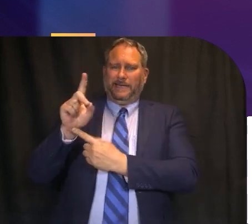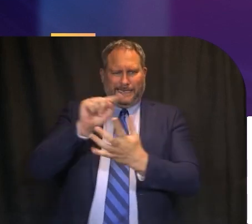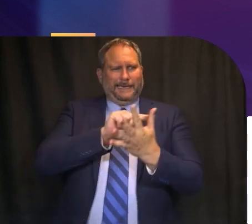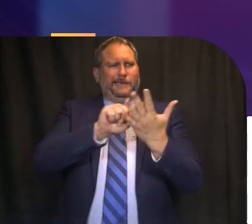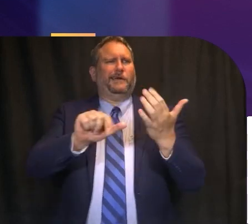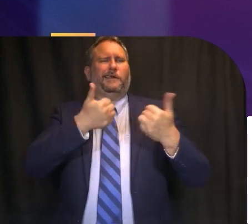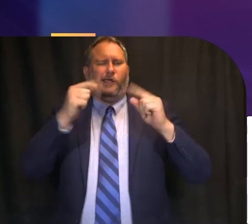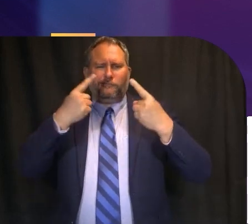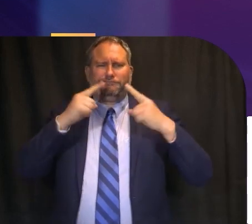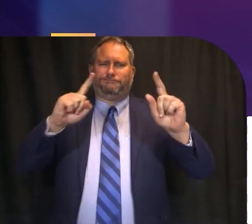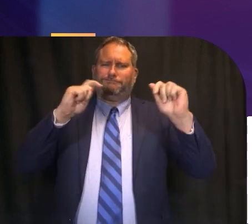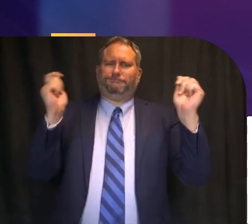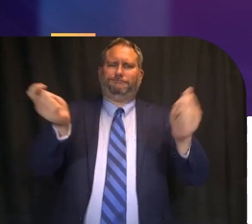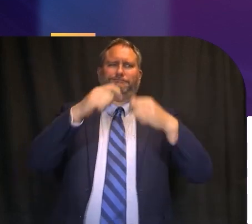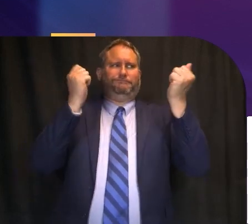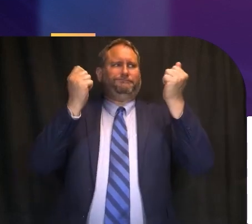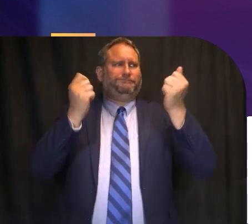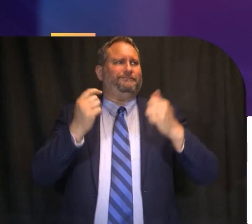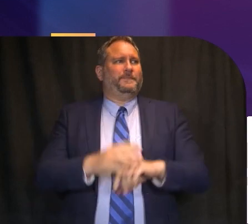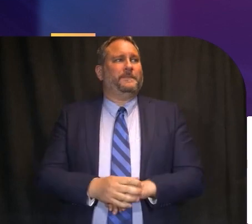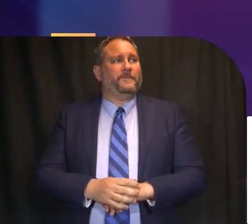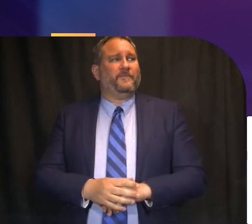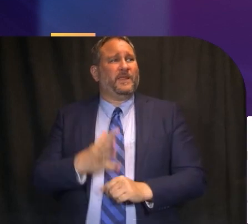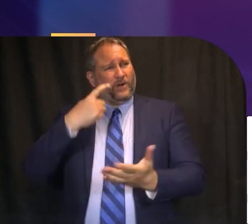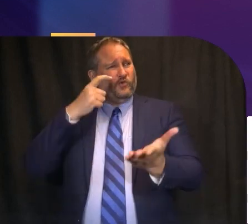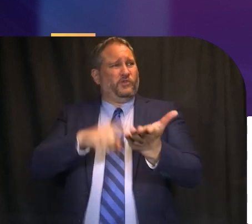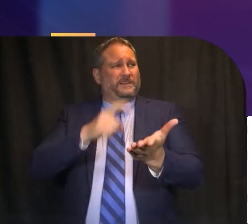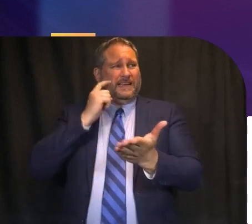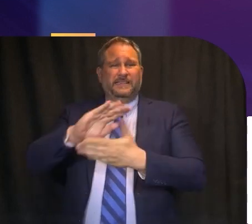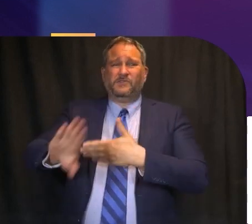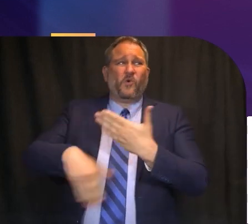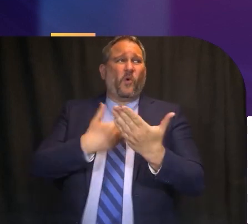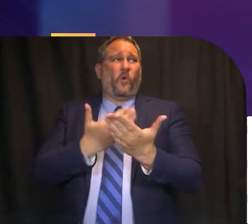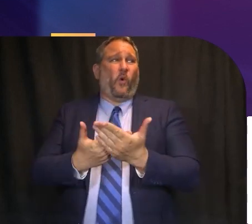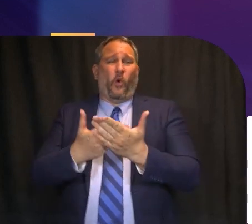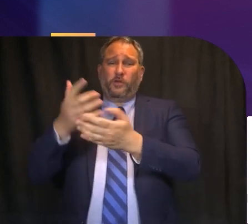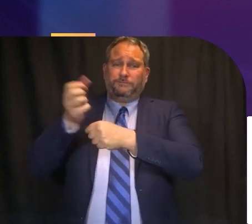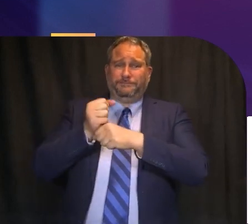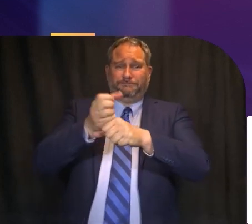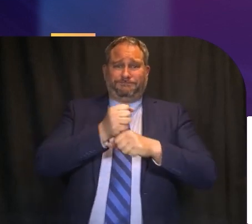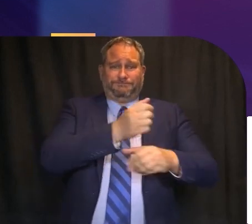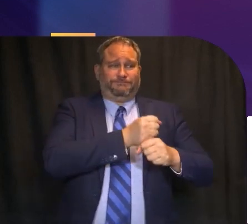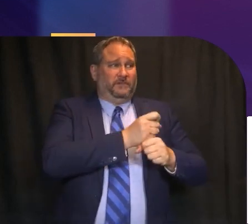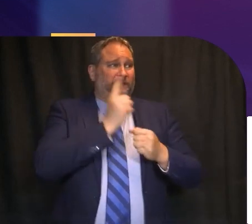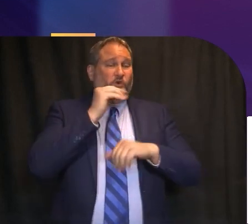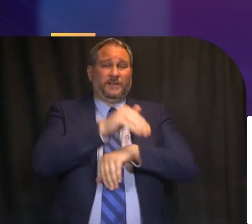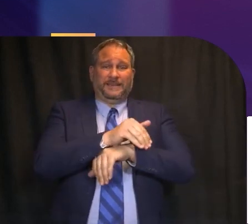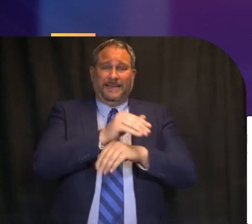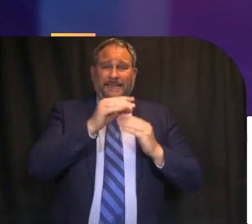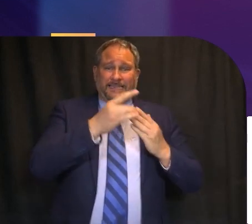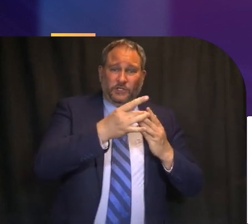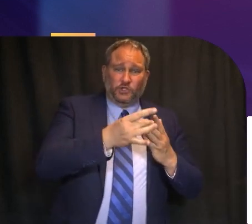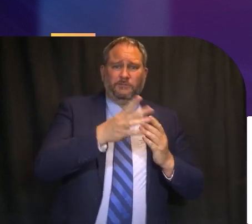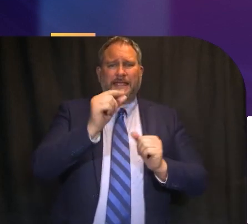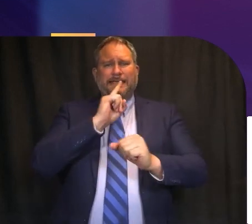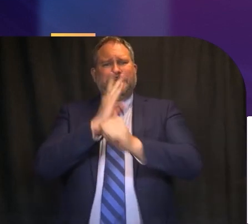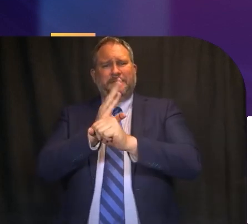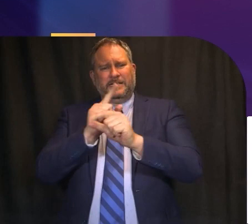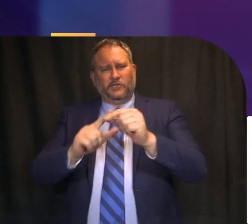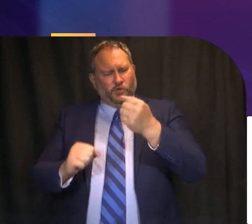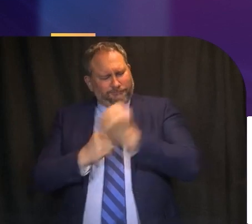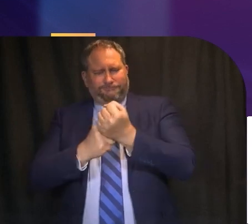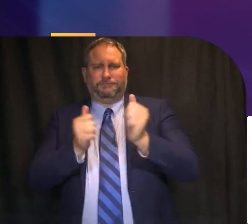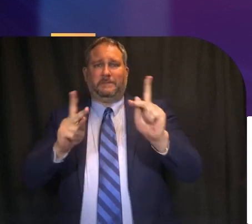their leadership and commitment to advancing opportunities for people with disabilities. Wells Fargo is a proud sponsor of tonight's